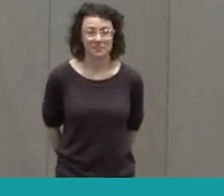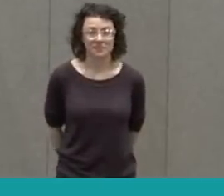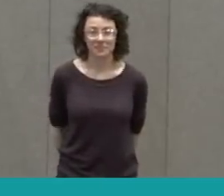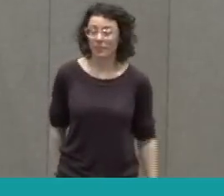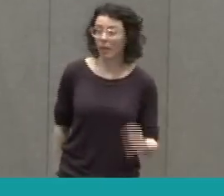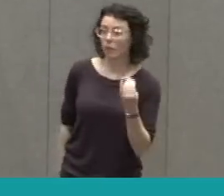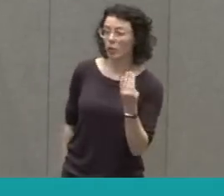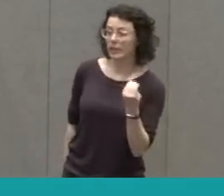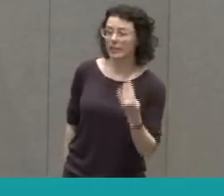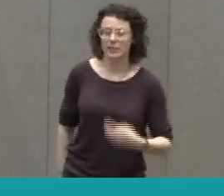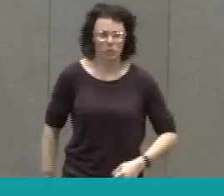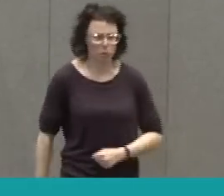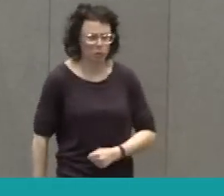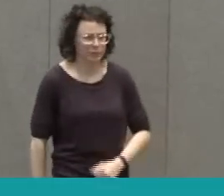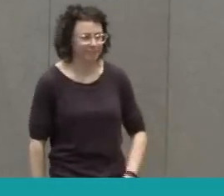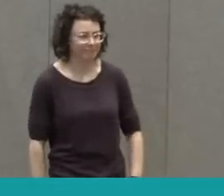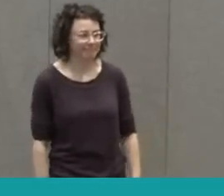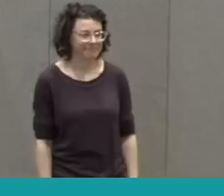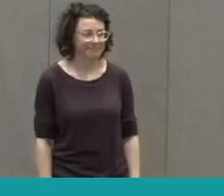14.